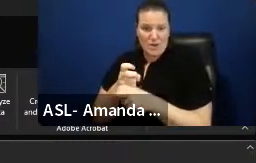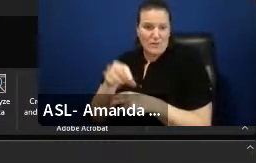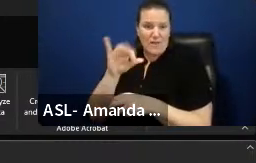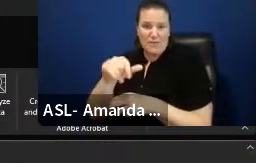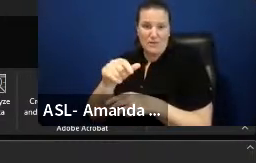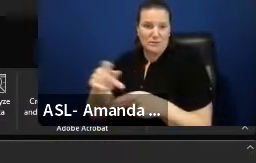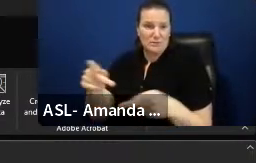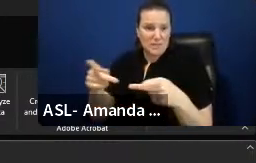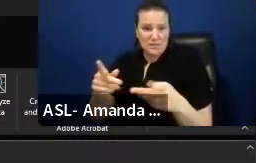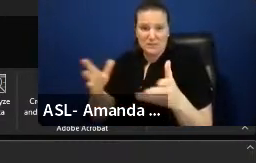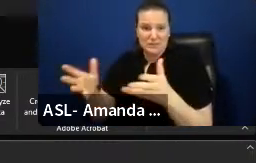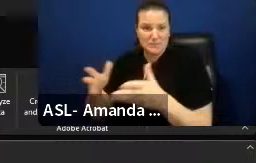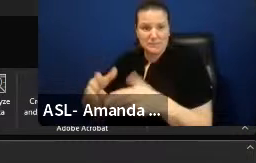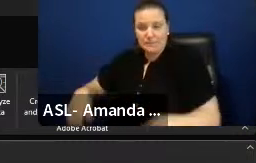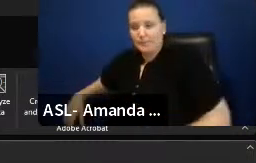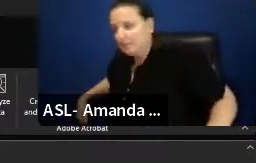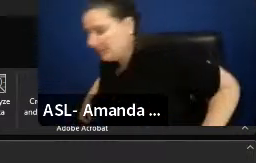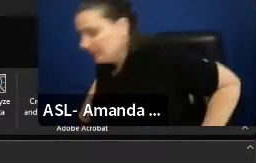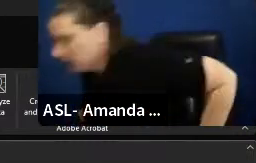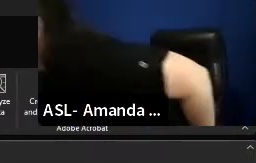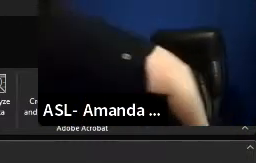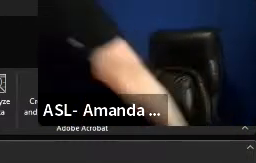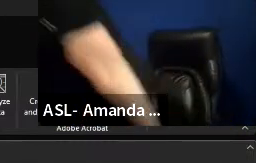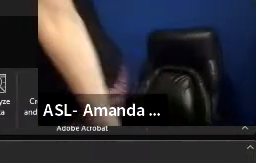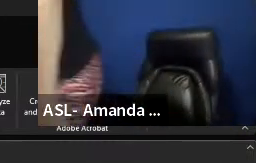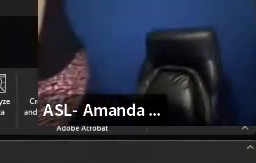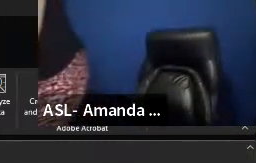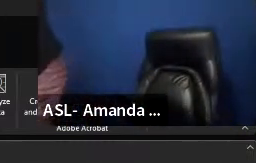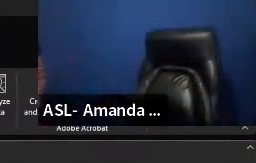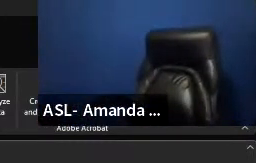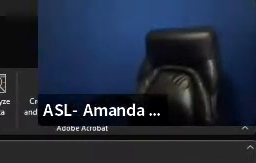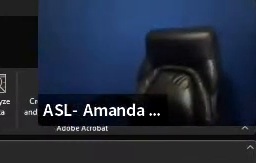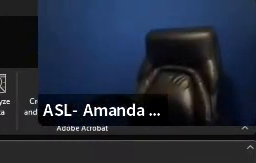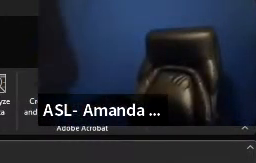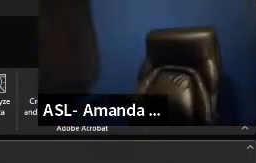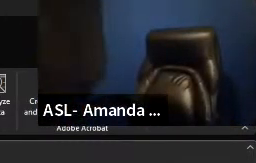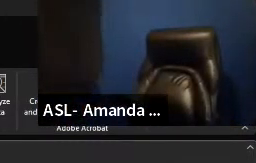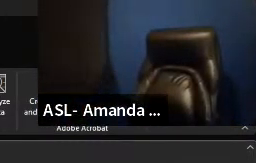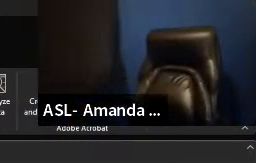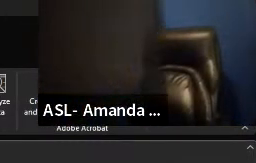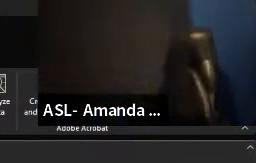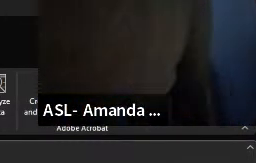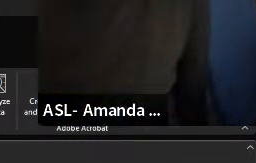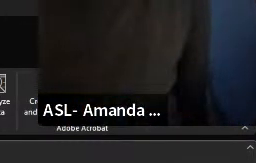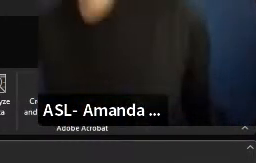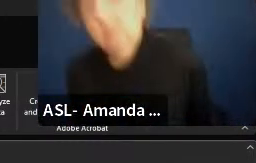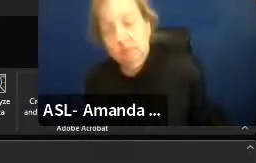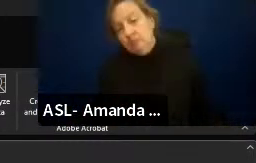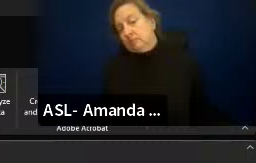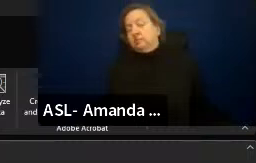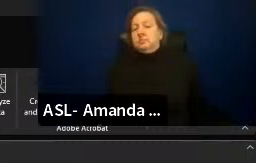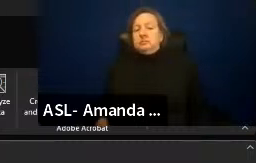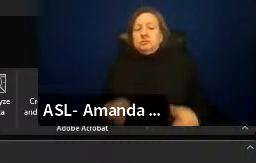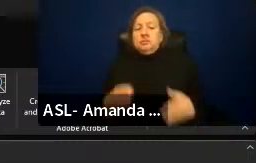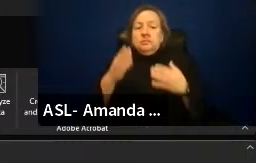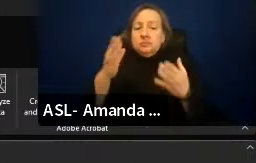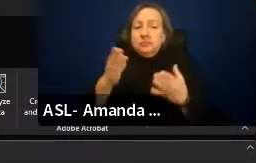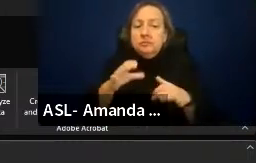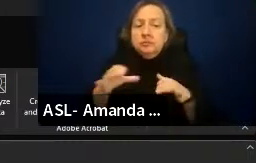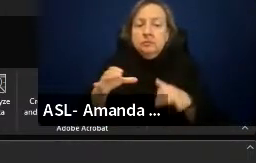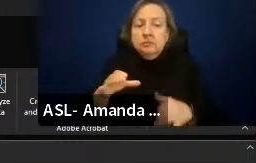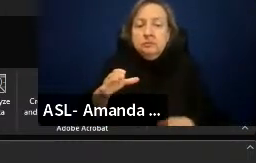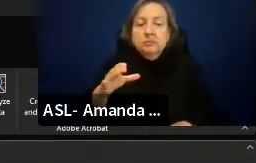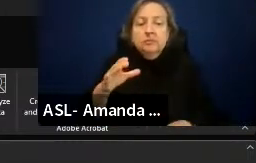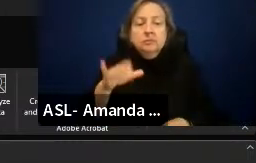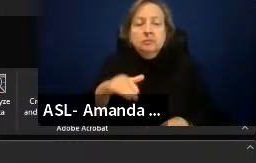certainly something. And I think again, because this group does recommendations, that can be turned into a due